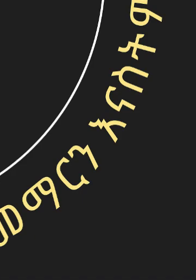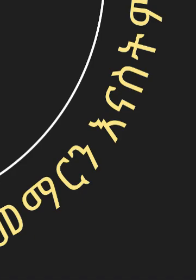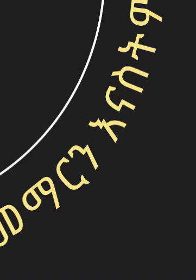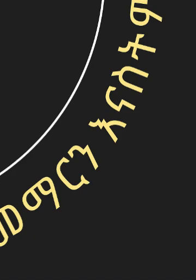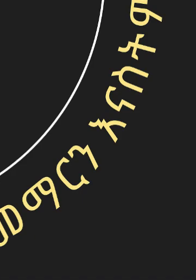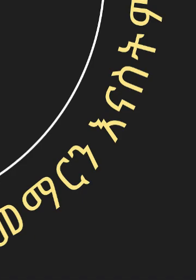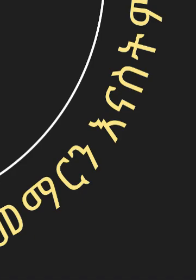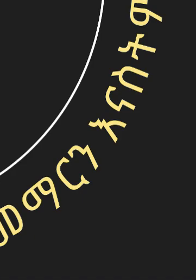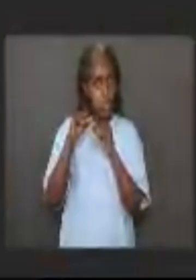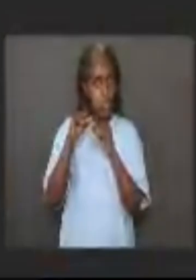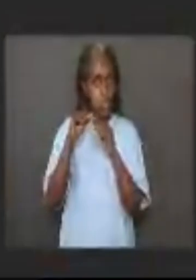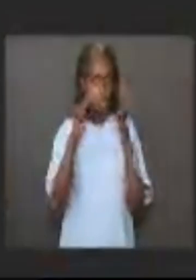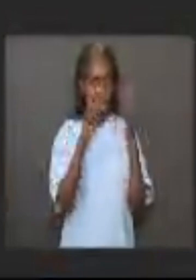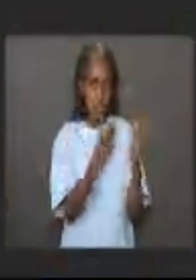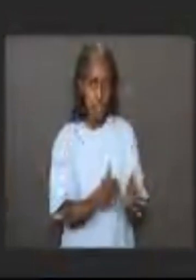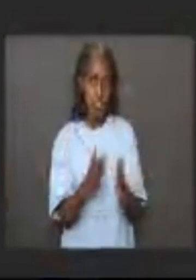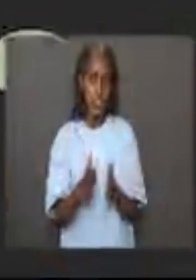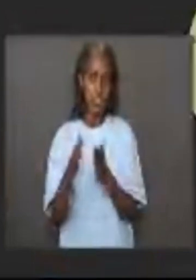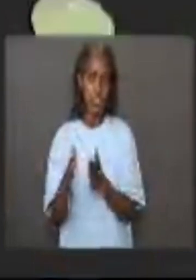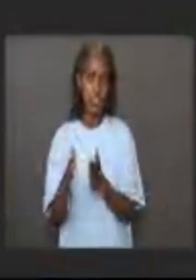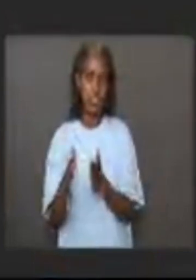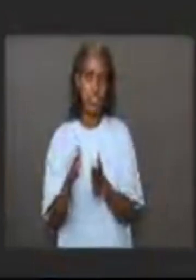Students, let's get ready.